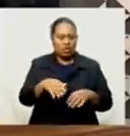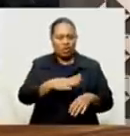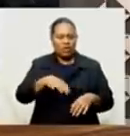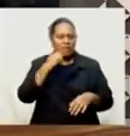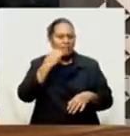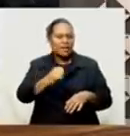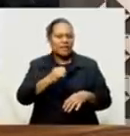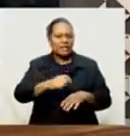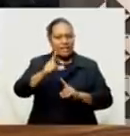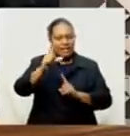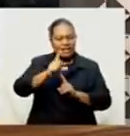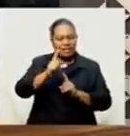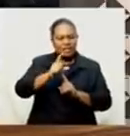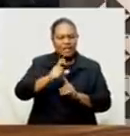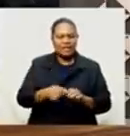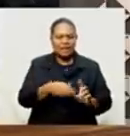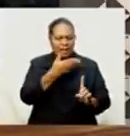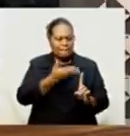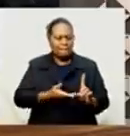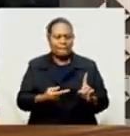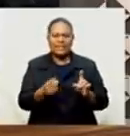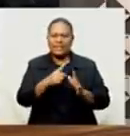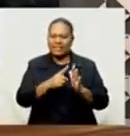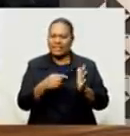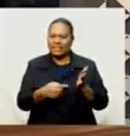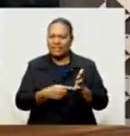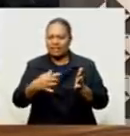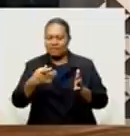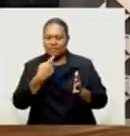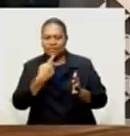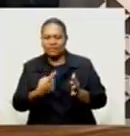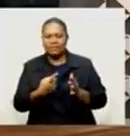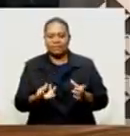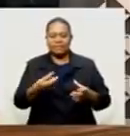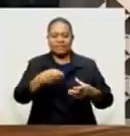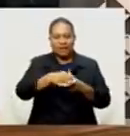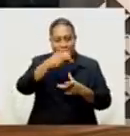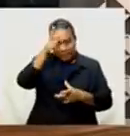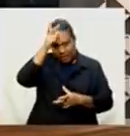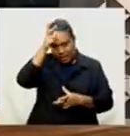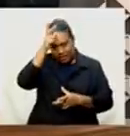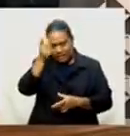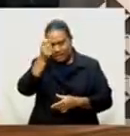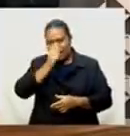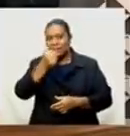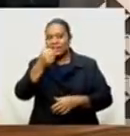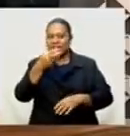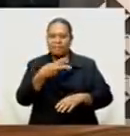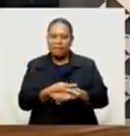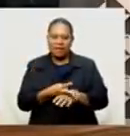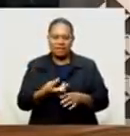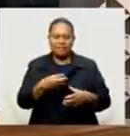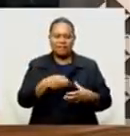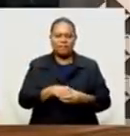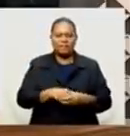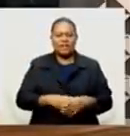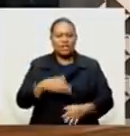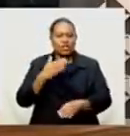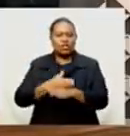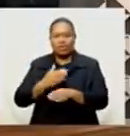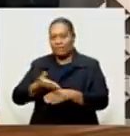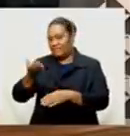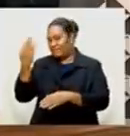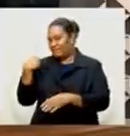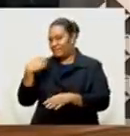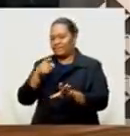Under-20 captain Temo Mayanabonua. The 24-year-old who joined French club Lyon for 6 months as a medical joker last year